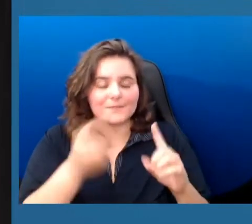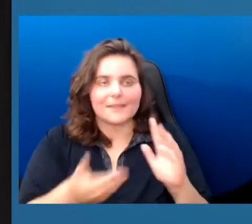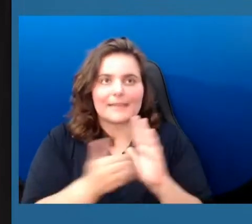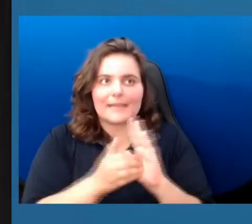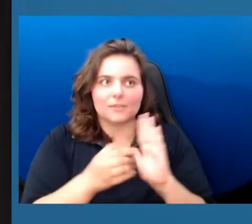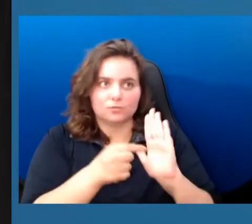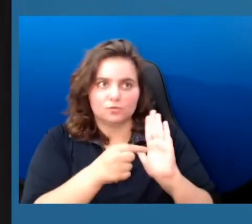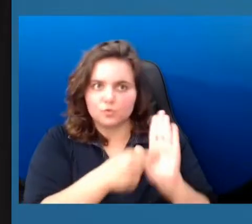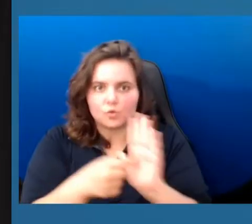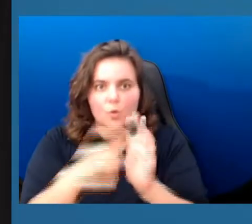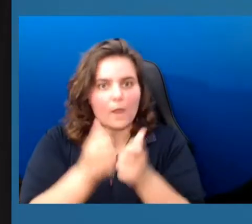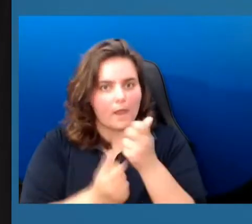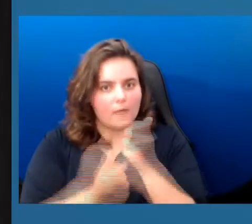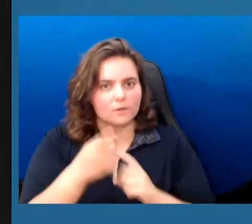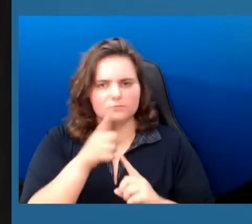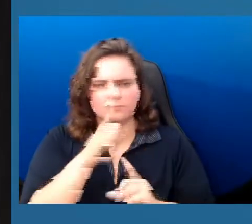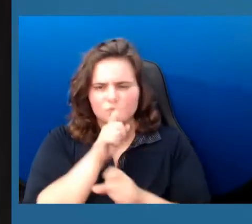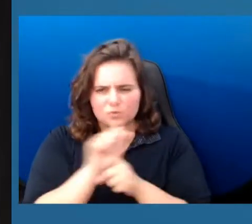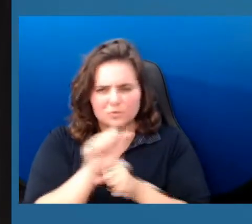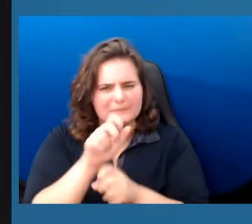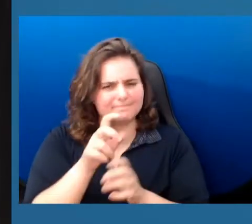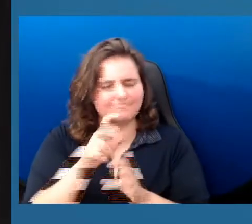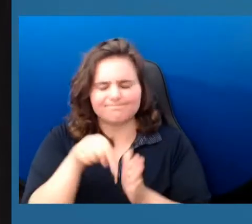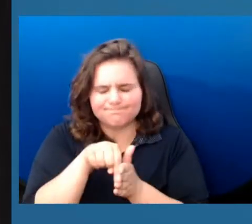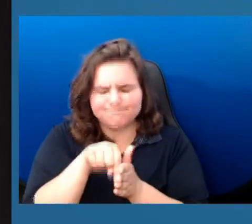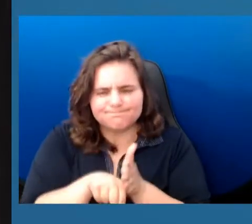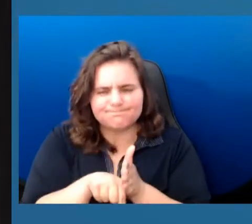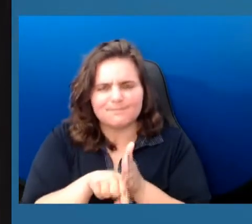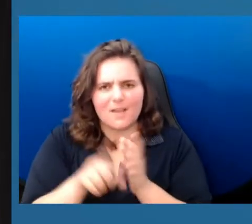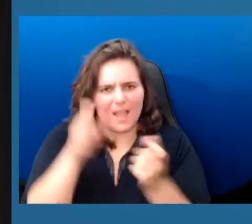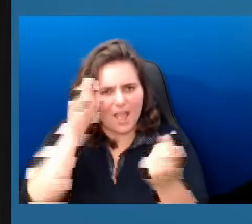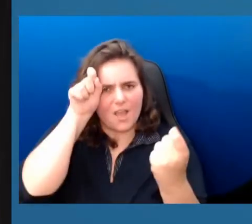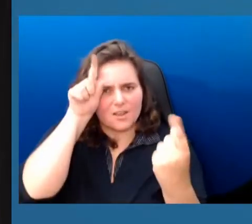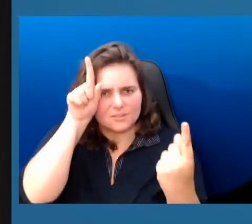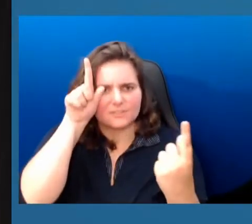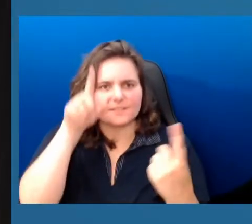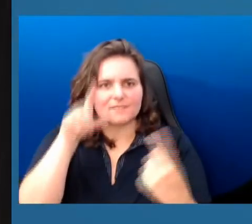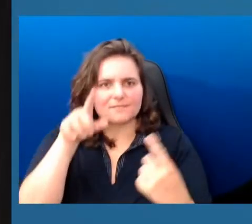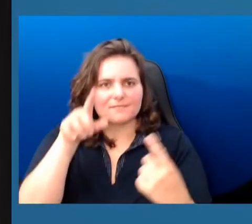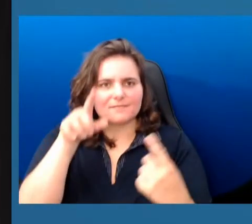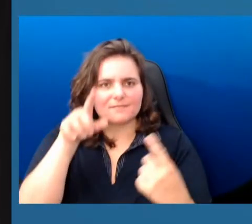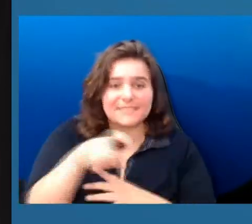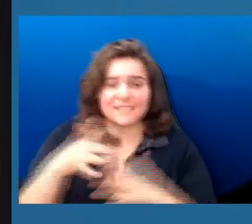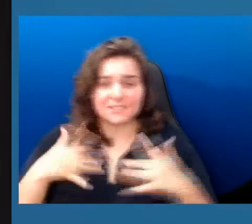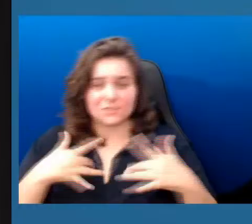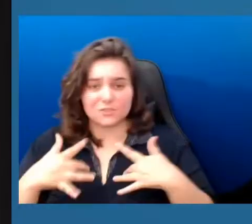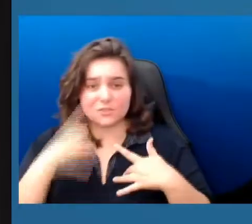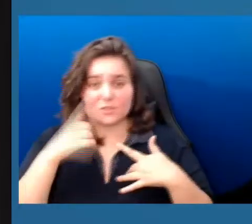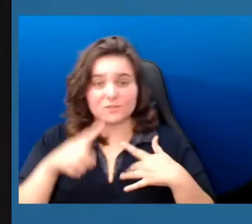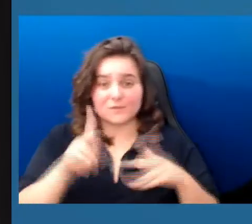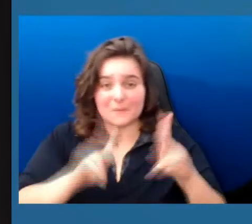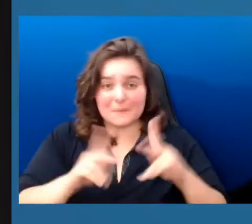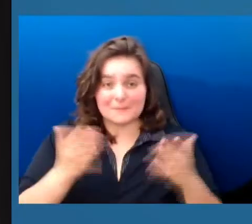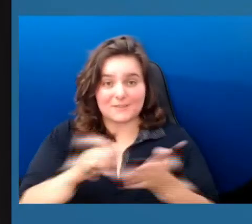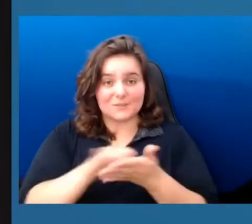you truly do understand the needs and the concerns of working people and that you have appreciation for that. And thank